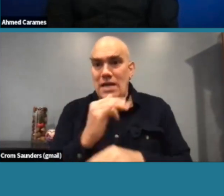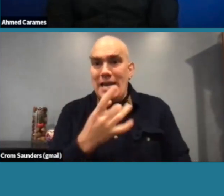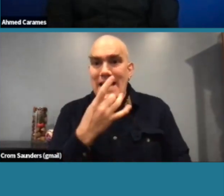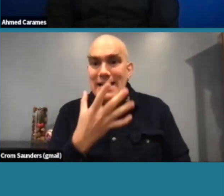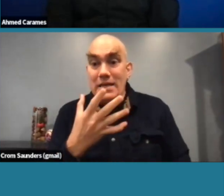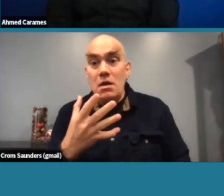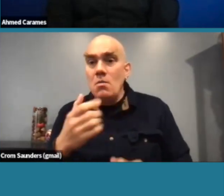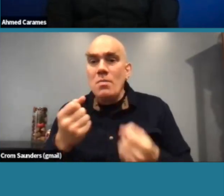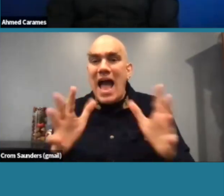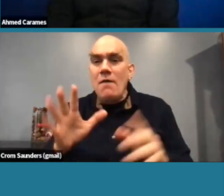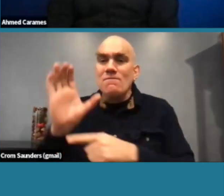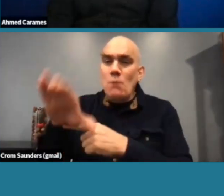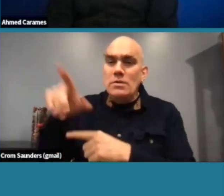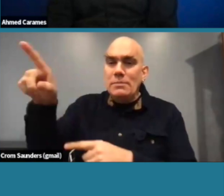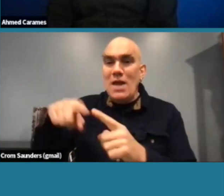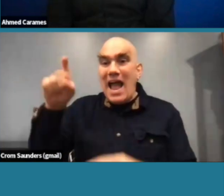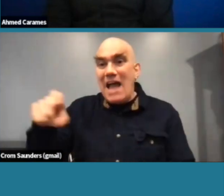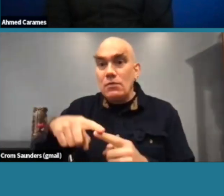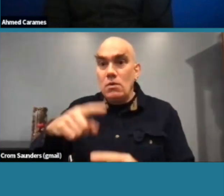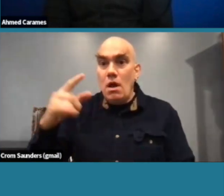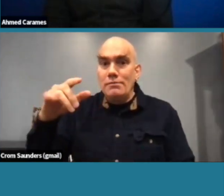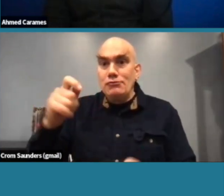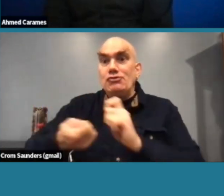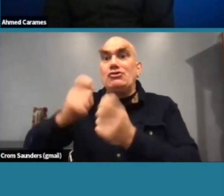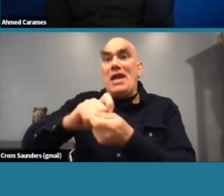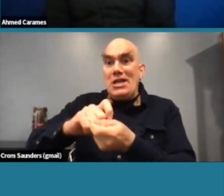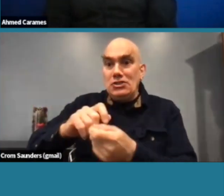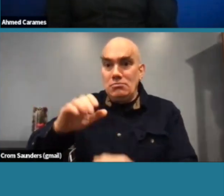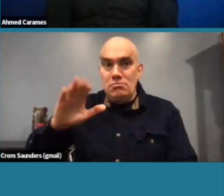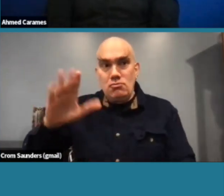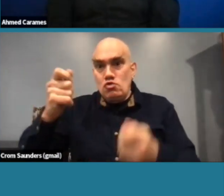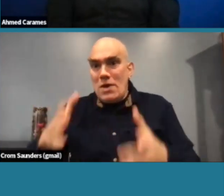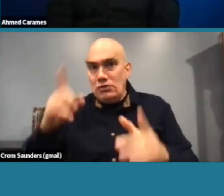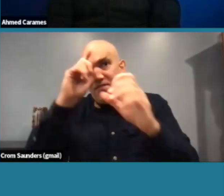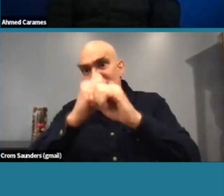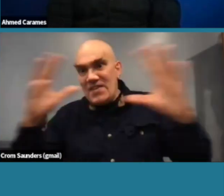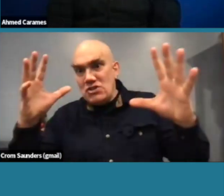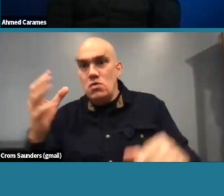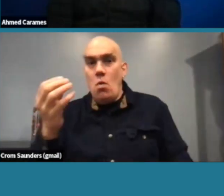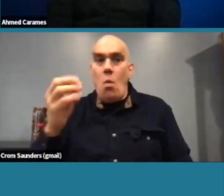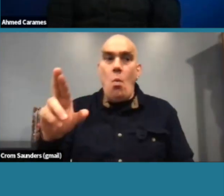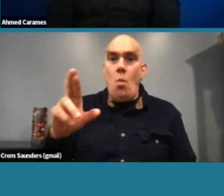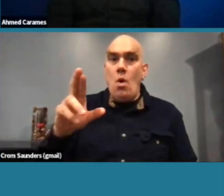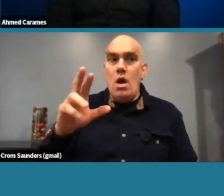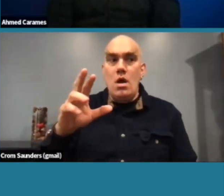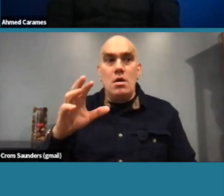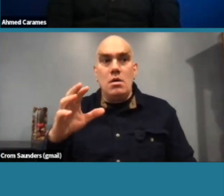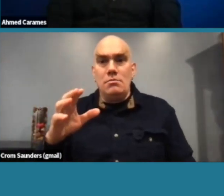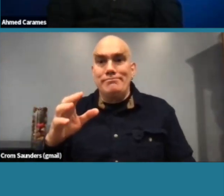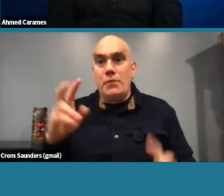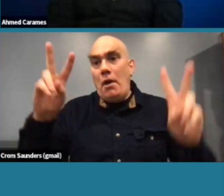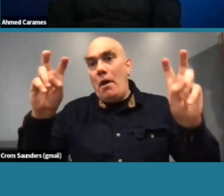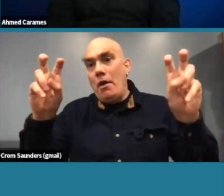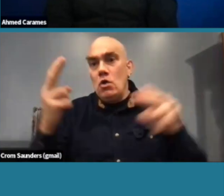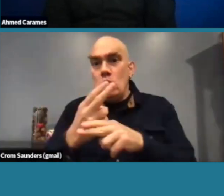need to modify lighting. And we'll talk about that with the light crew. And that forces them to